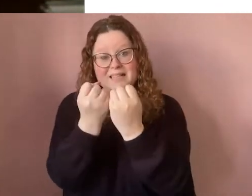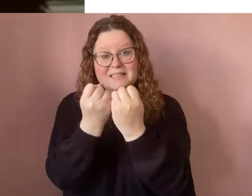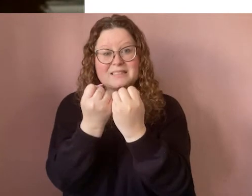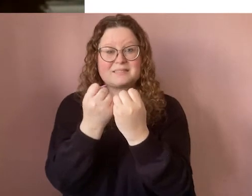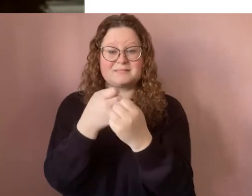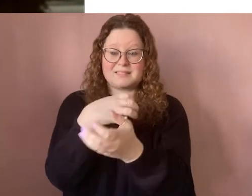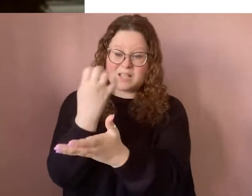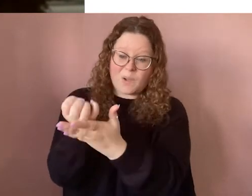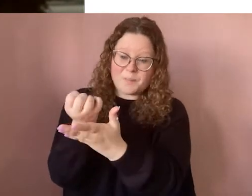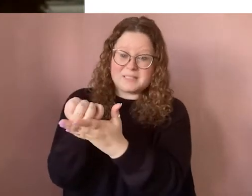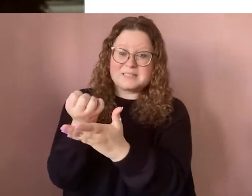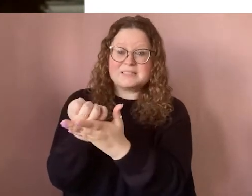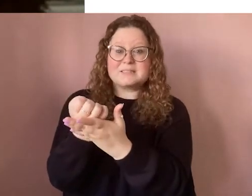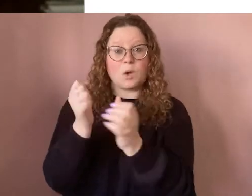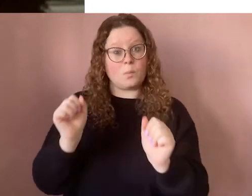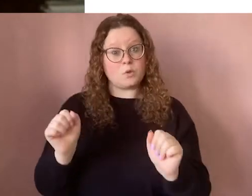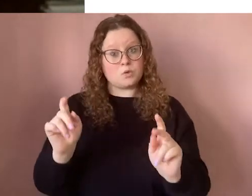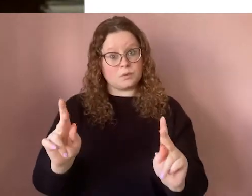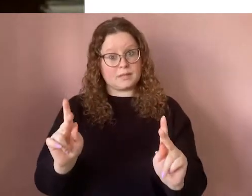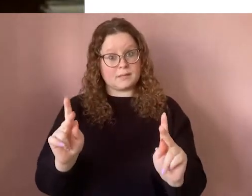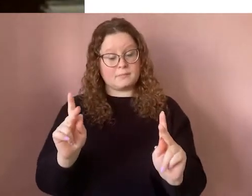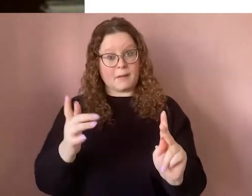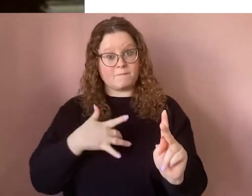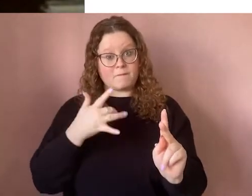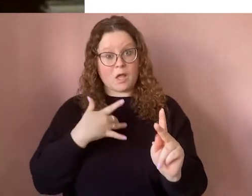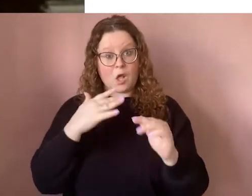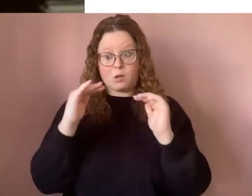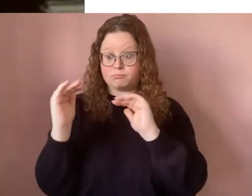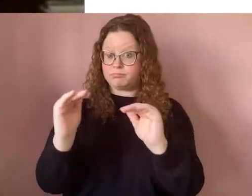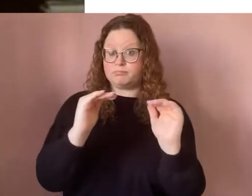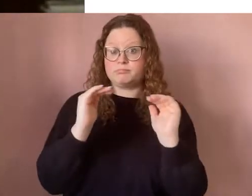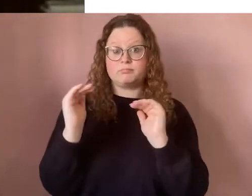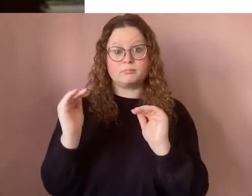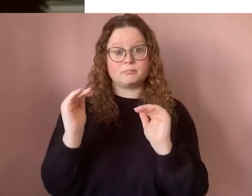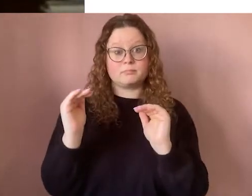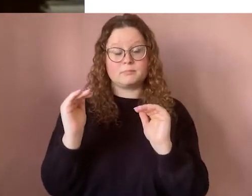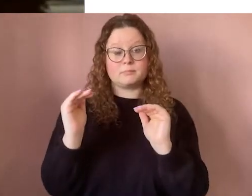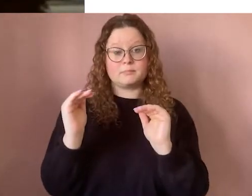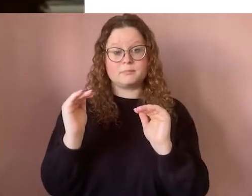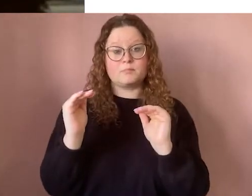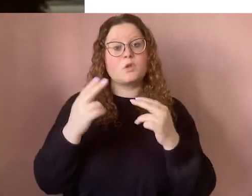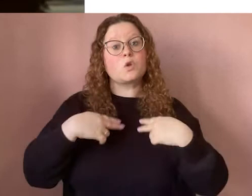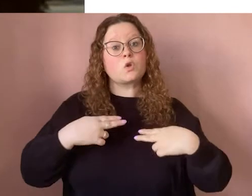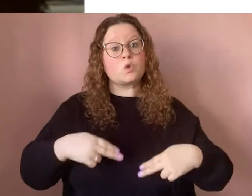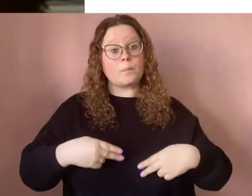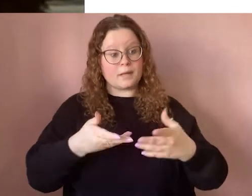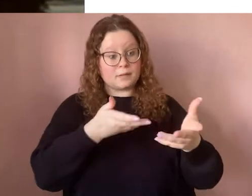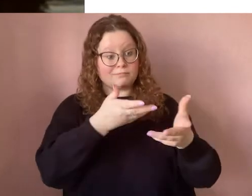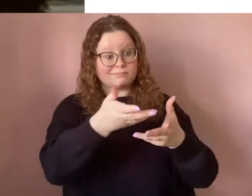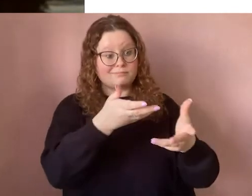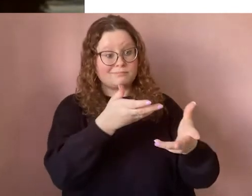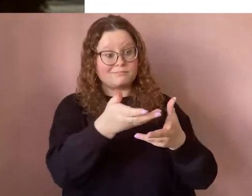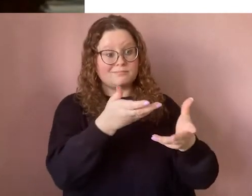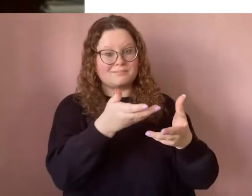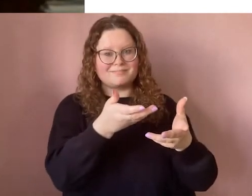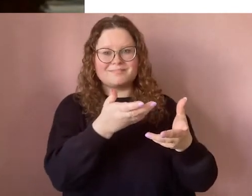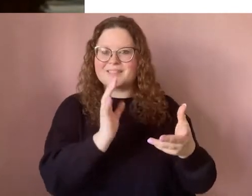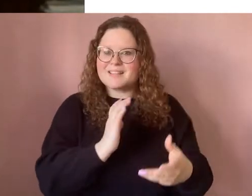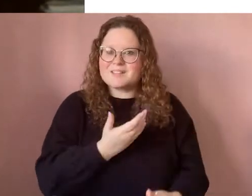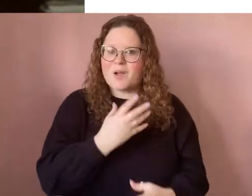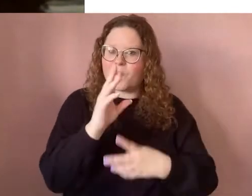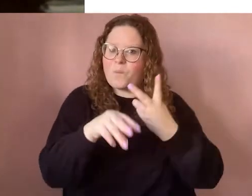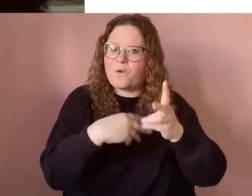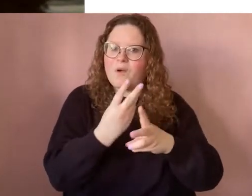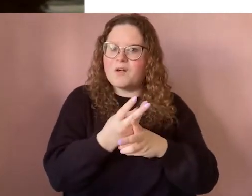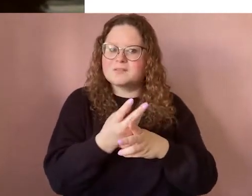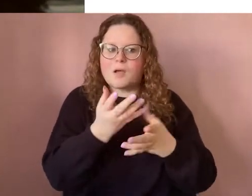how opportunity is shared. Human interaction is a big part of the human experience, and it's a big